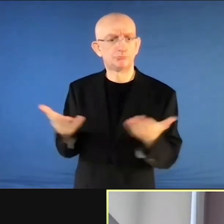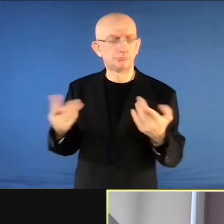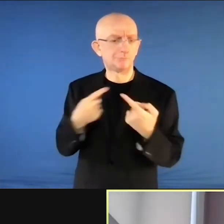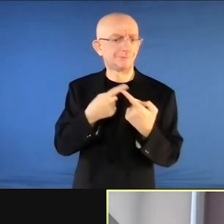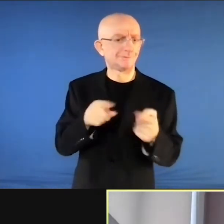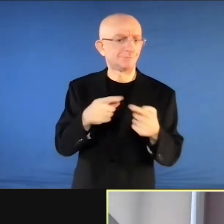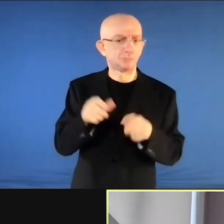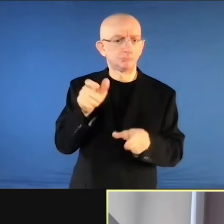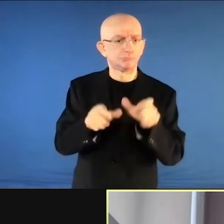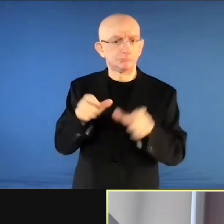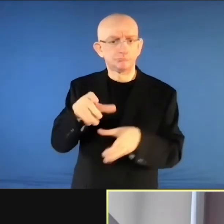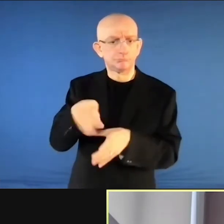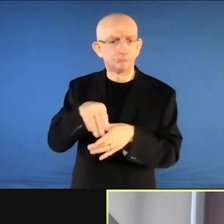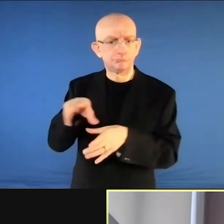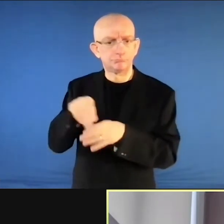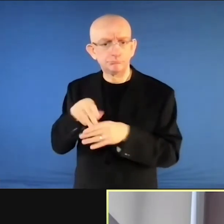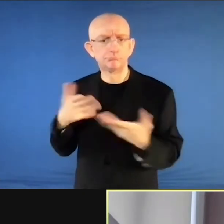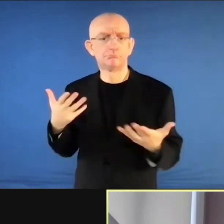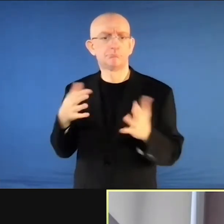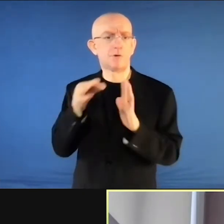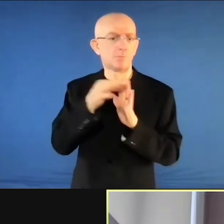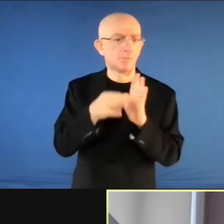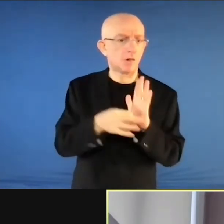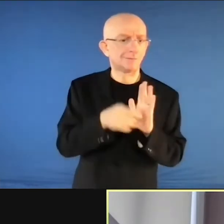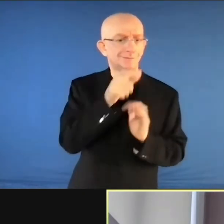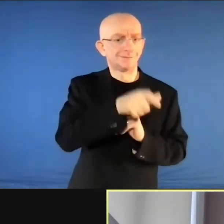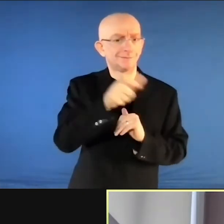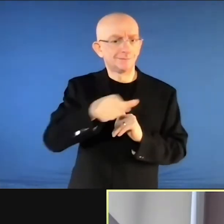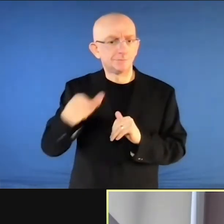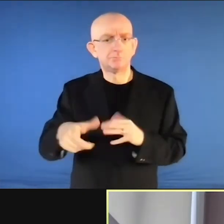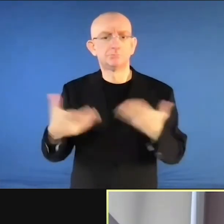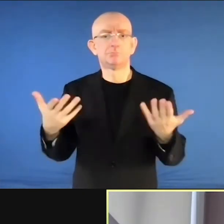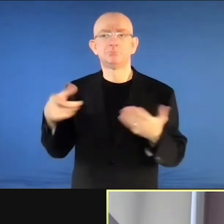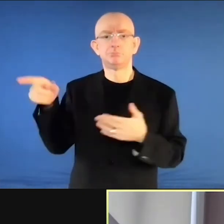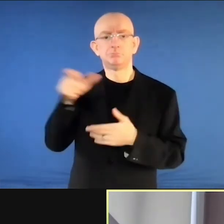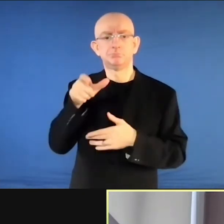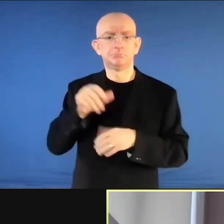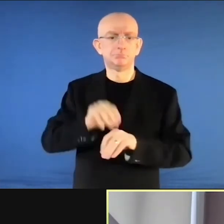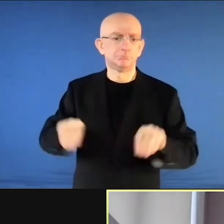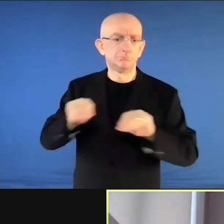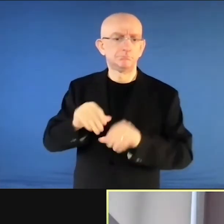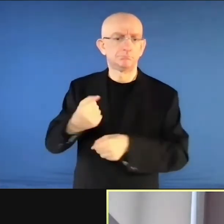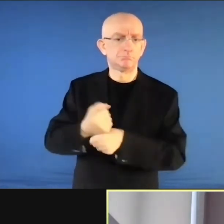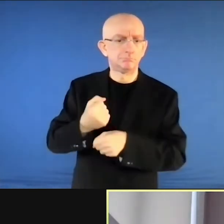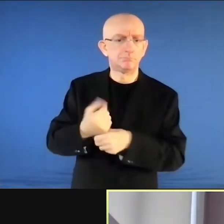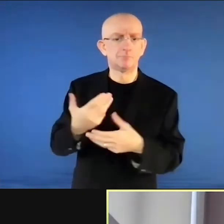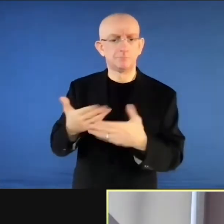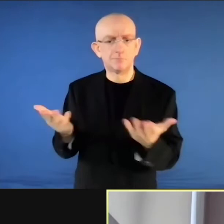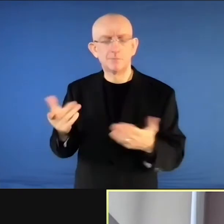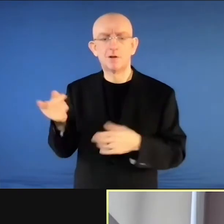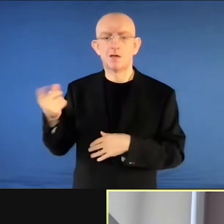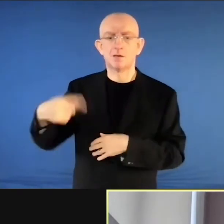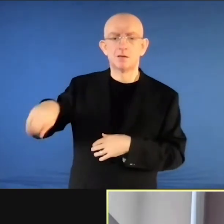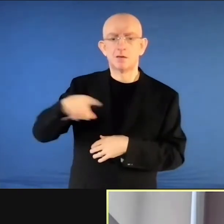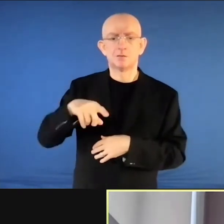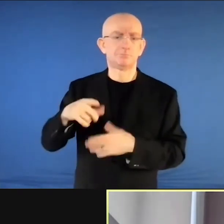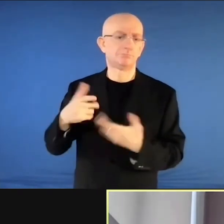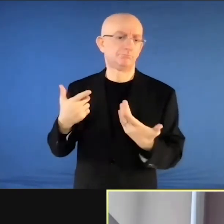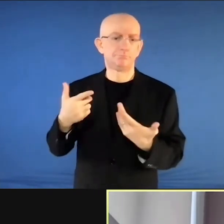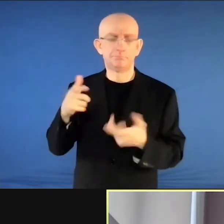are refugees and migrants, to get to know, to get to be familiarized with